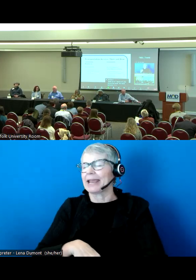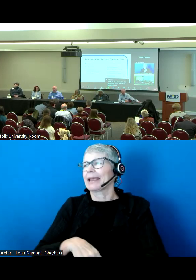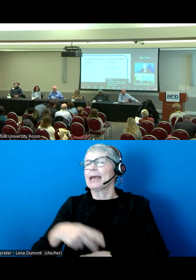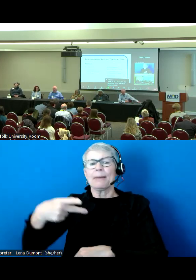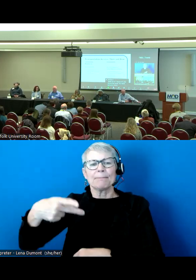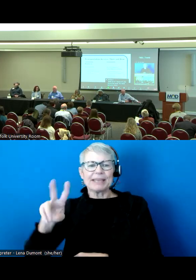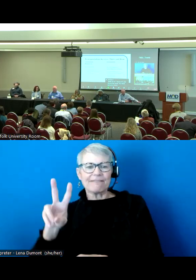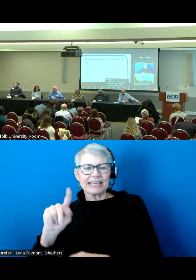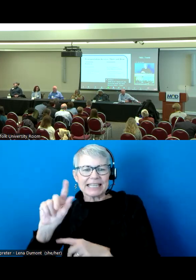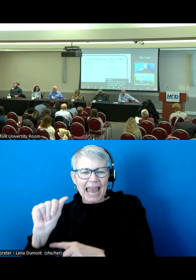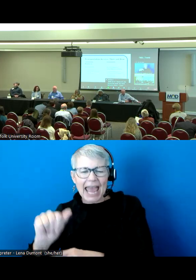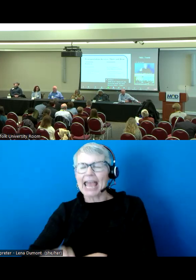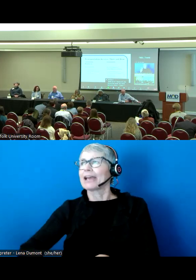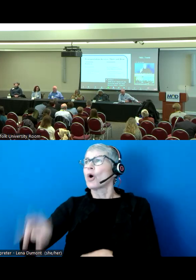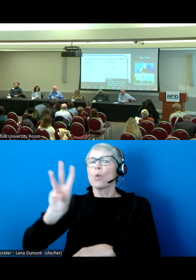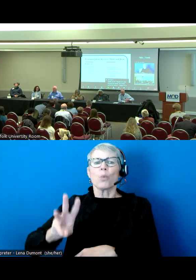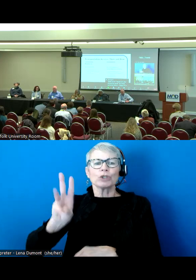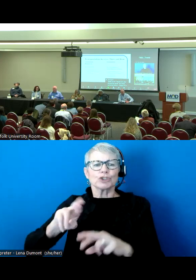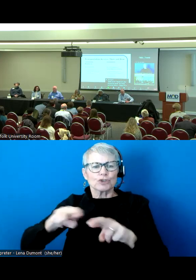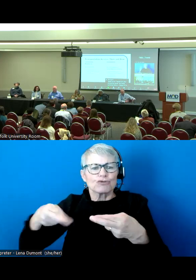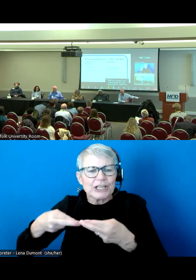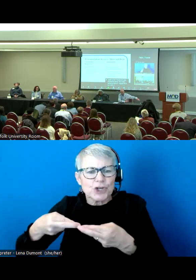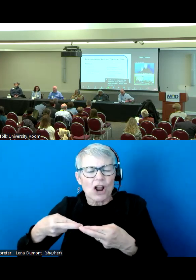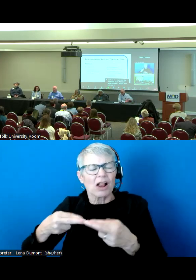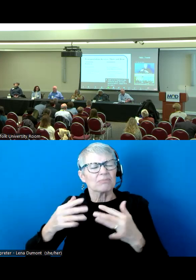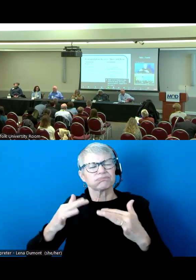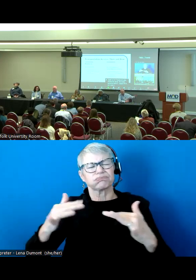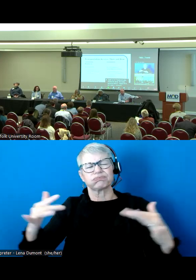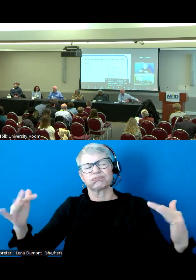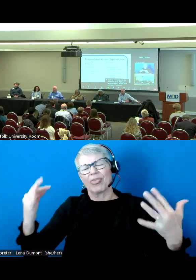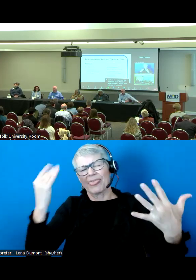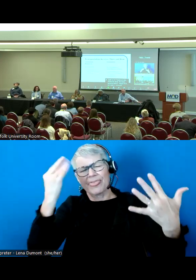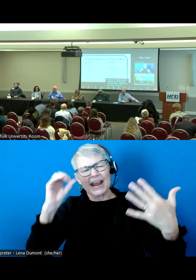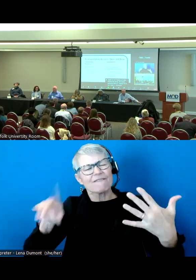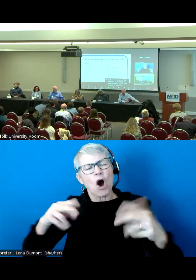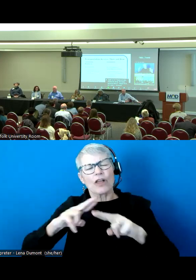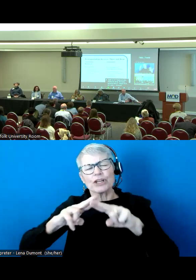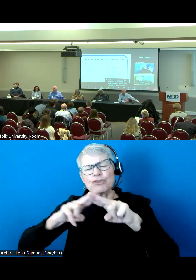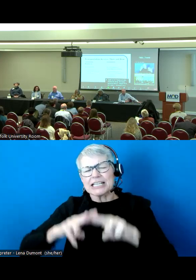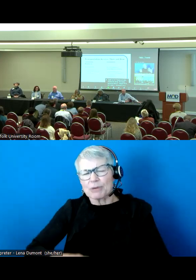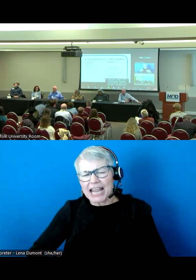PVTA, you name it, Worcester Regional Transit Authority, et cetera, GATRA, MARTA.